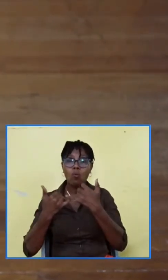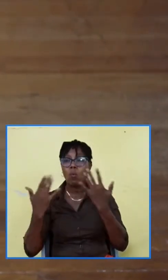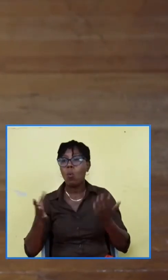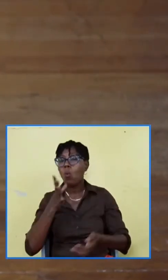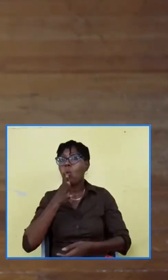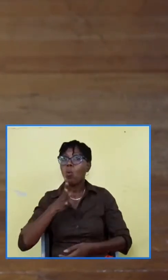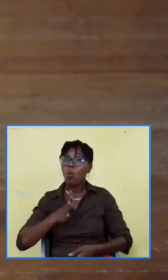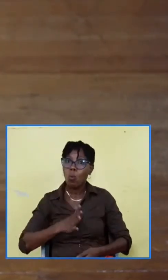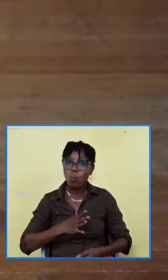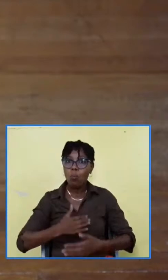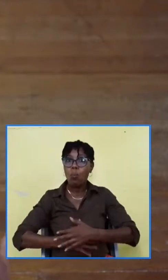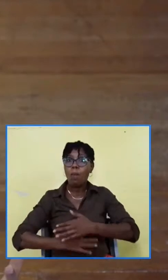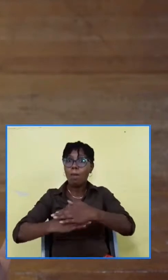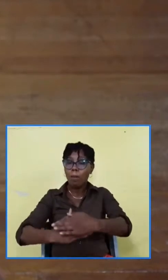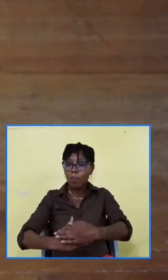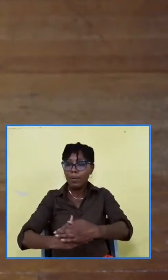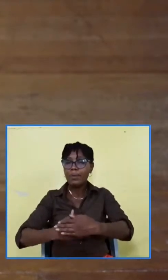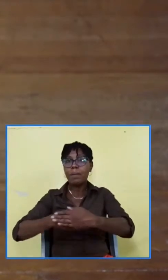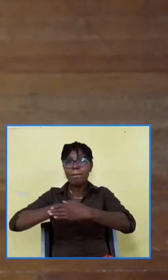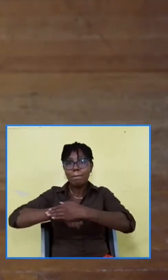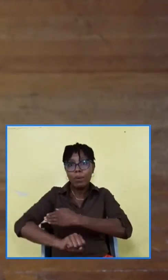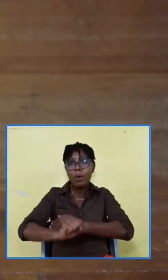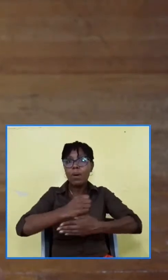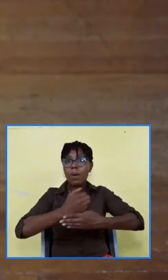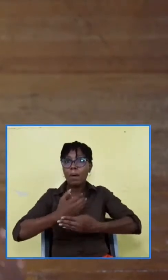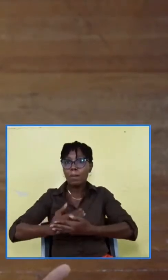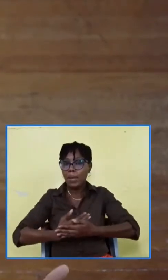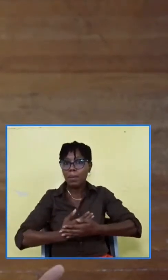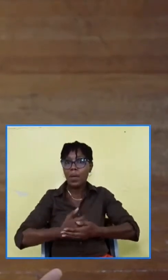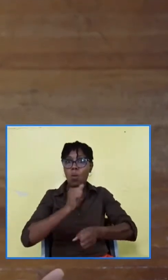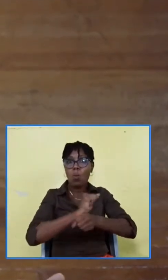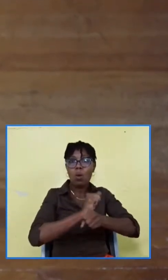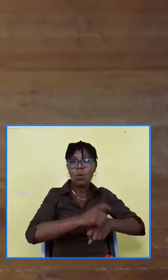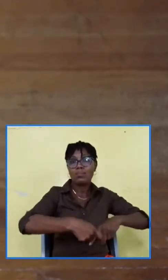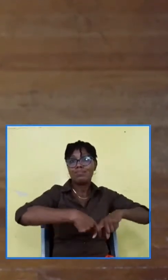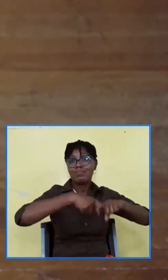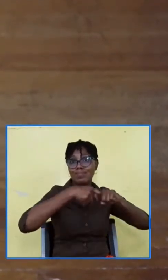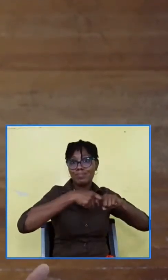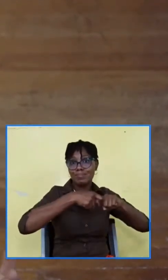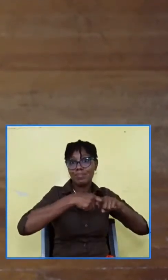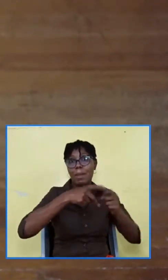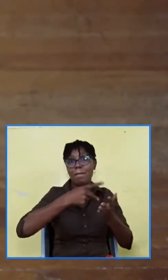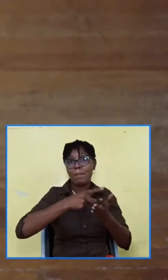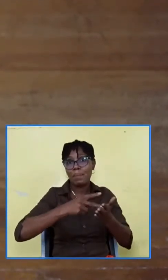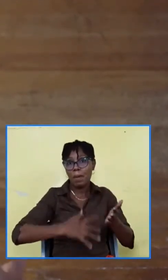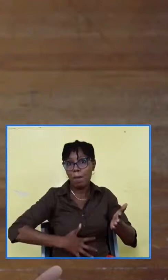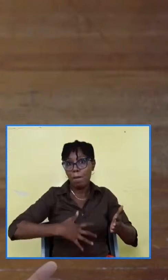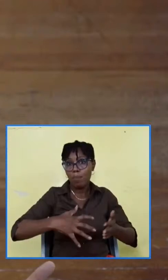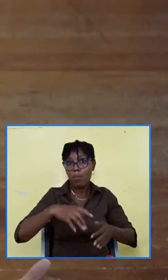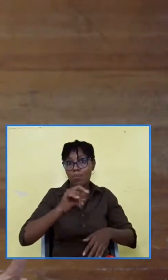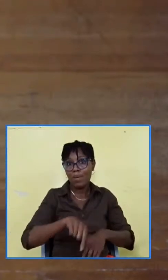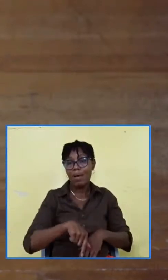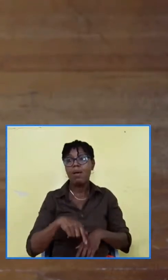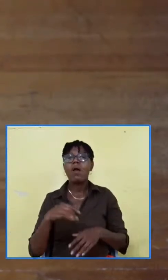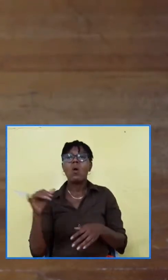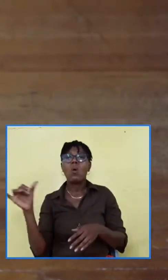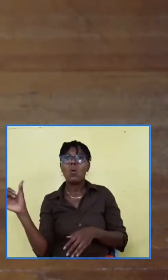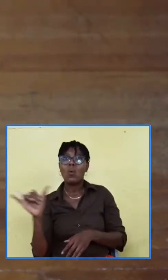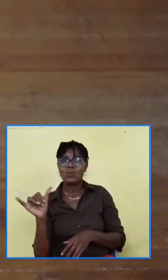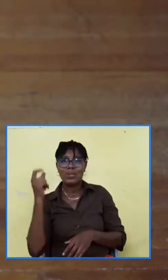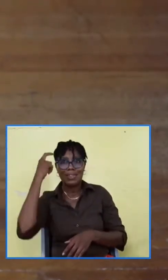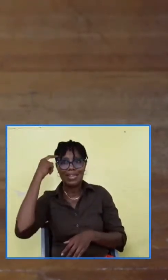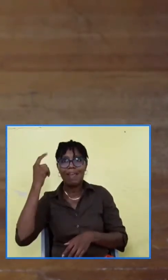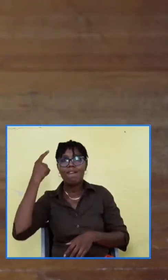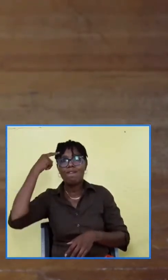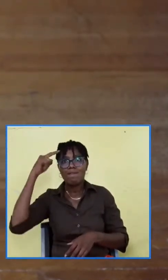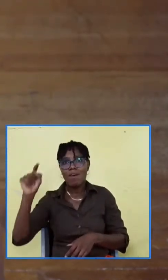the Labour Code, which in turn would trigger a paternity benefit for national insurance. That's also on the table, right? So it would